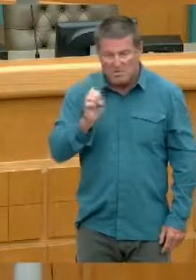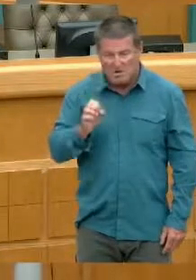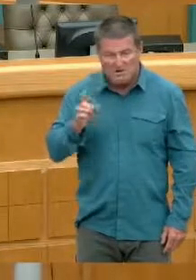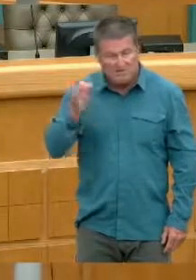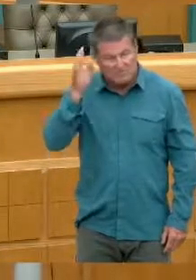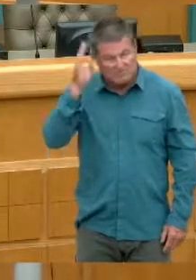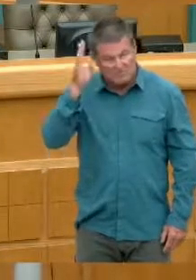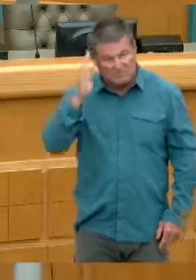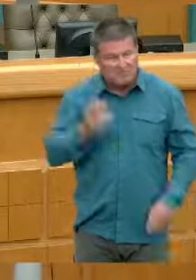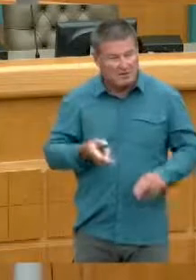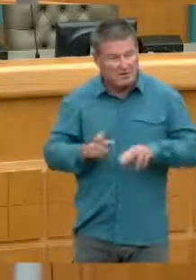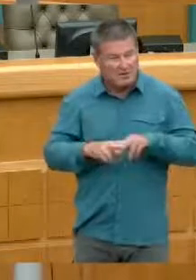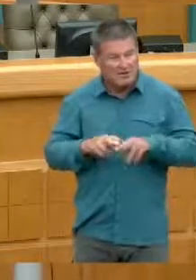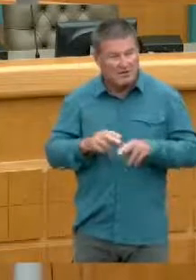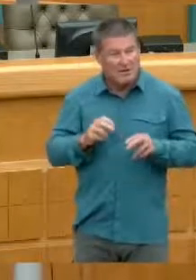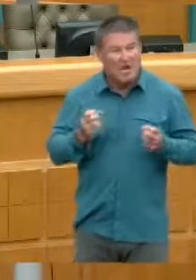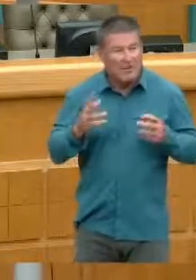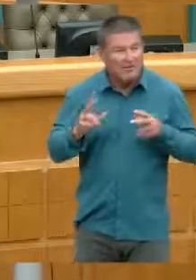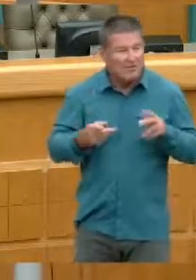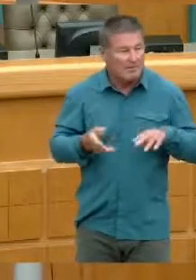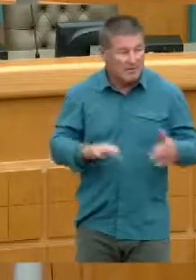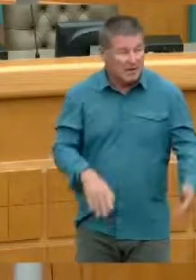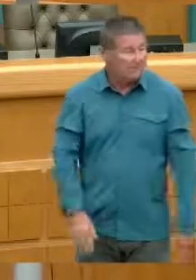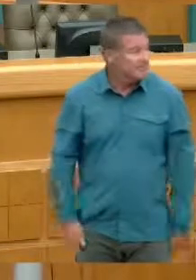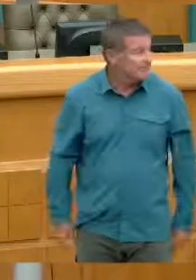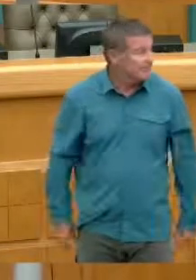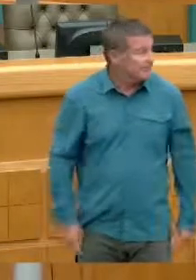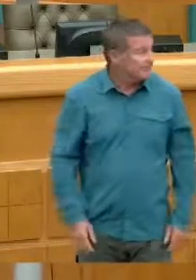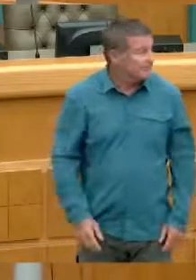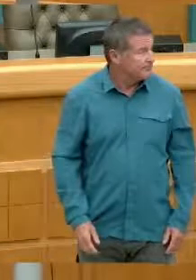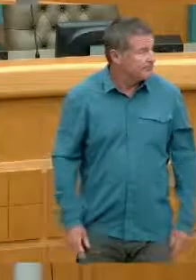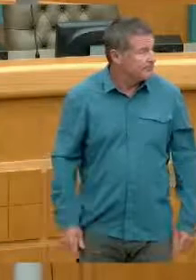huge increases in them in the near future.